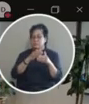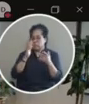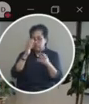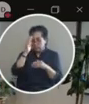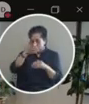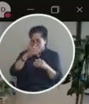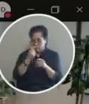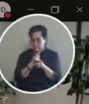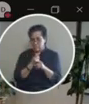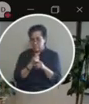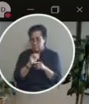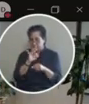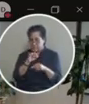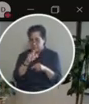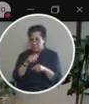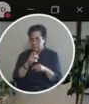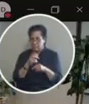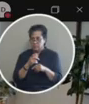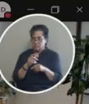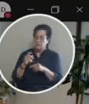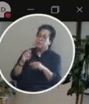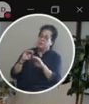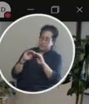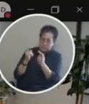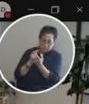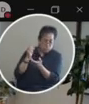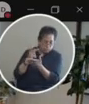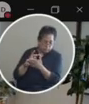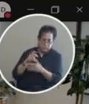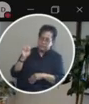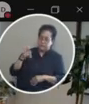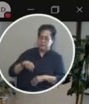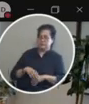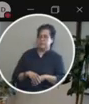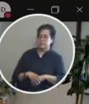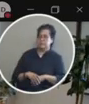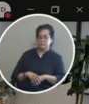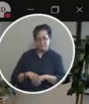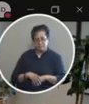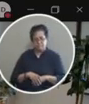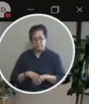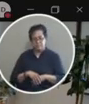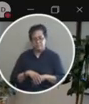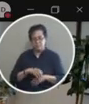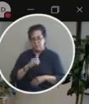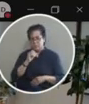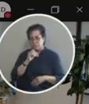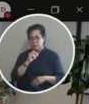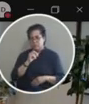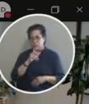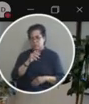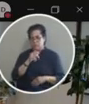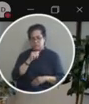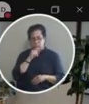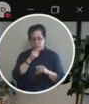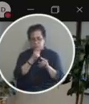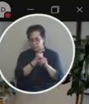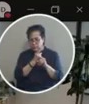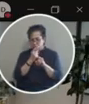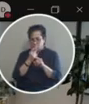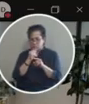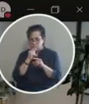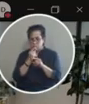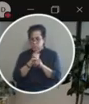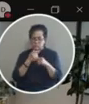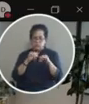if we so choose. Upon council approval, yes. Great. I'm not sure how to correctly or incorrectly vote, but I'm still